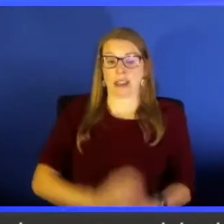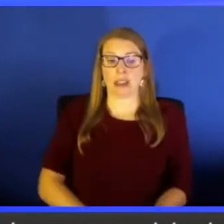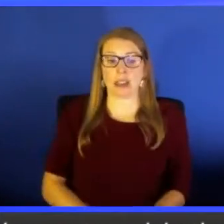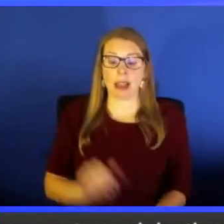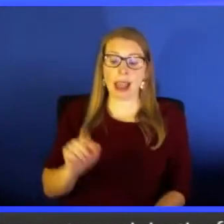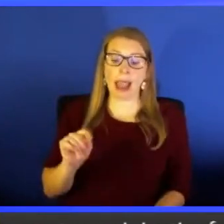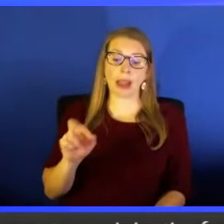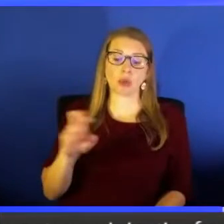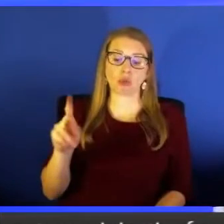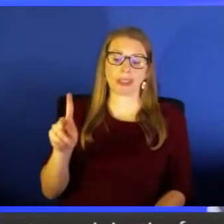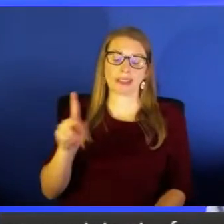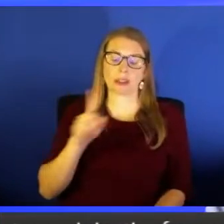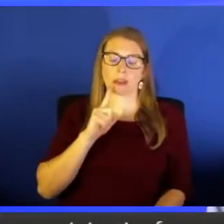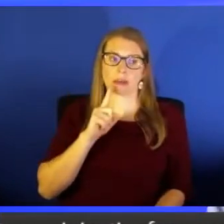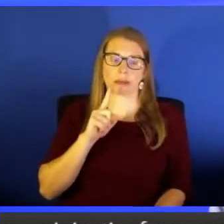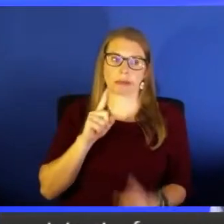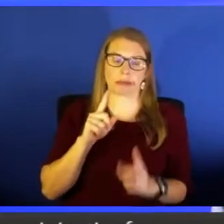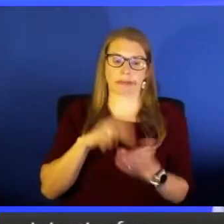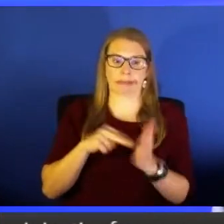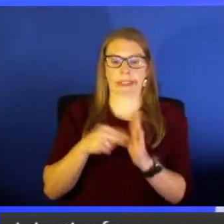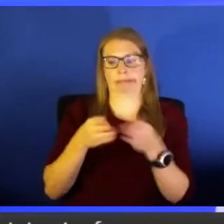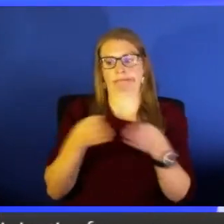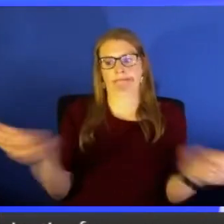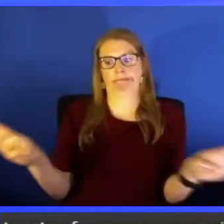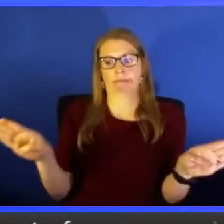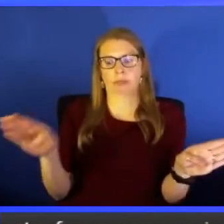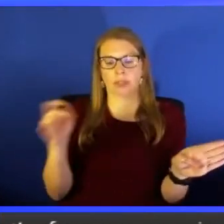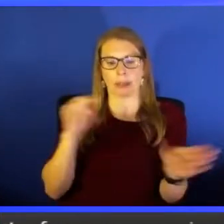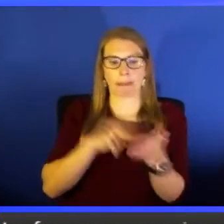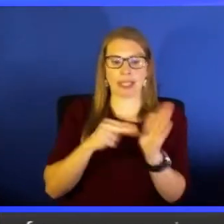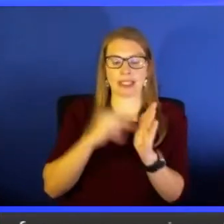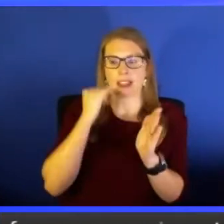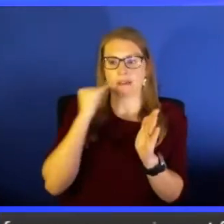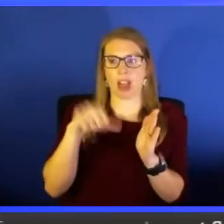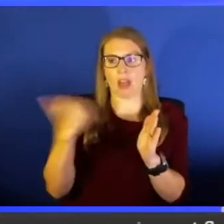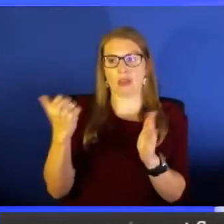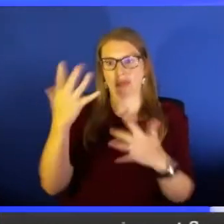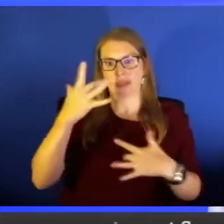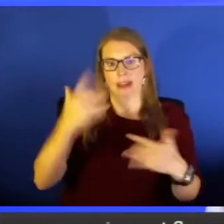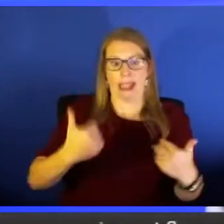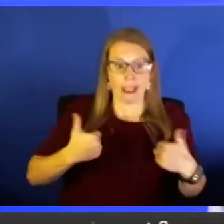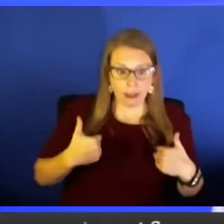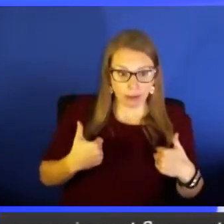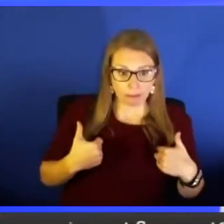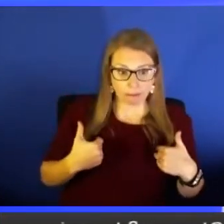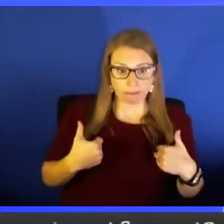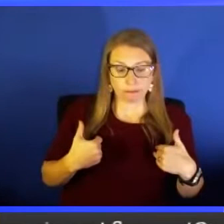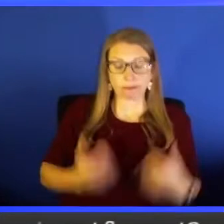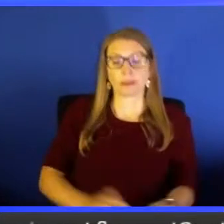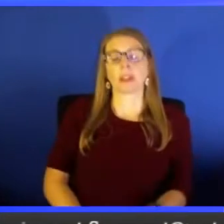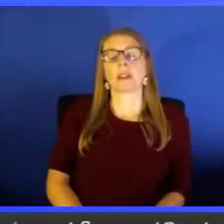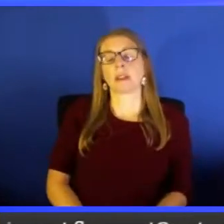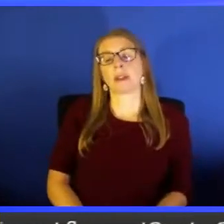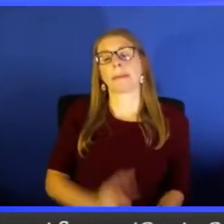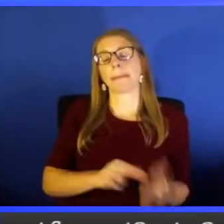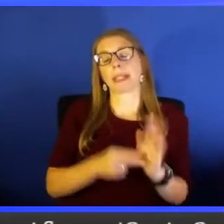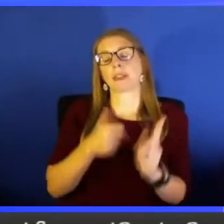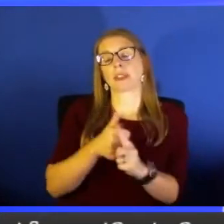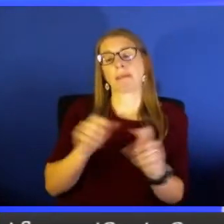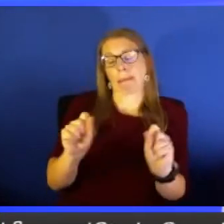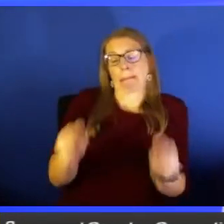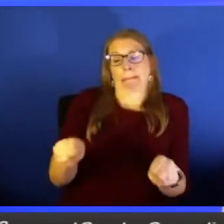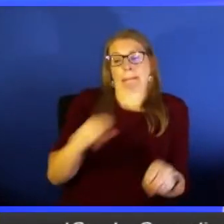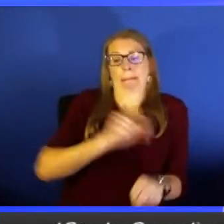quite broad, and so if you have any other comorbid conditions, you would possibly qualify